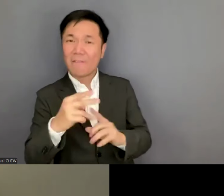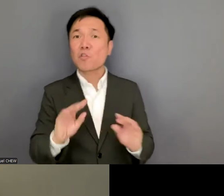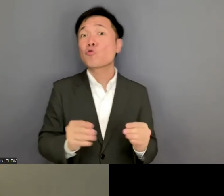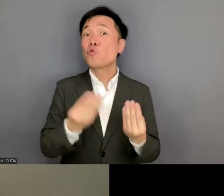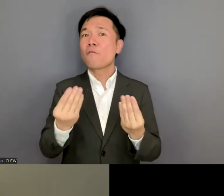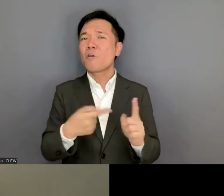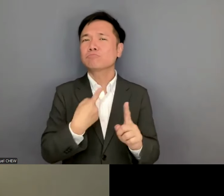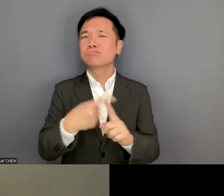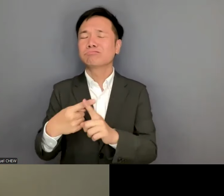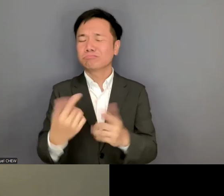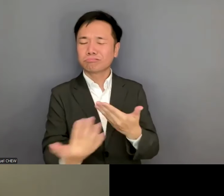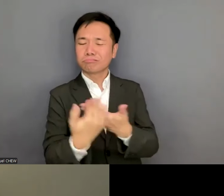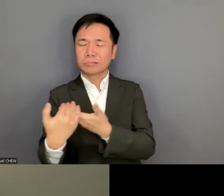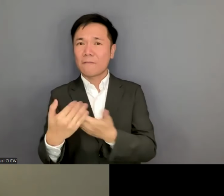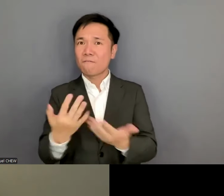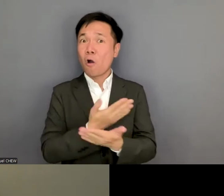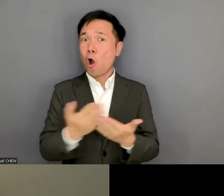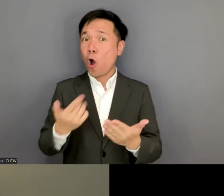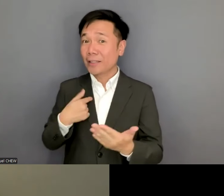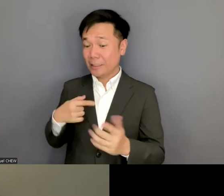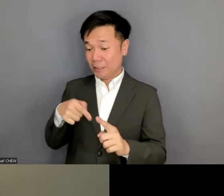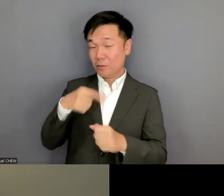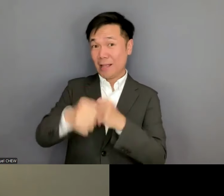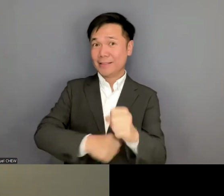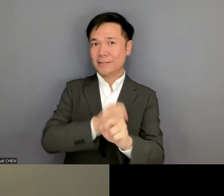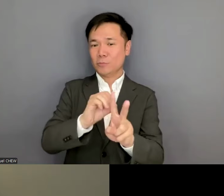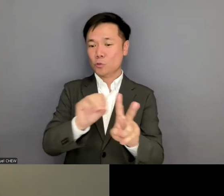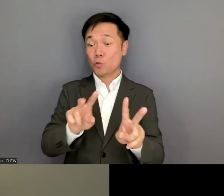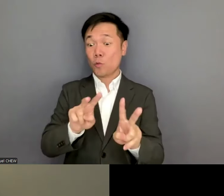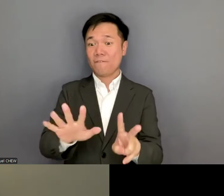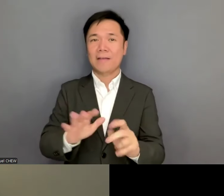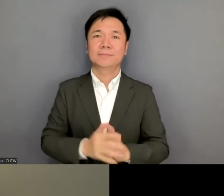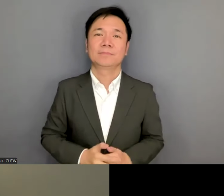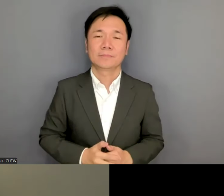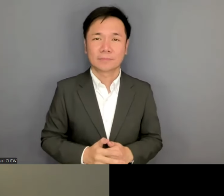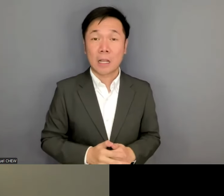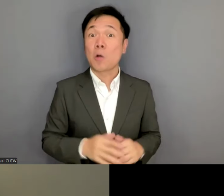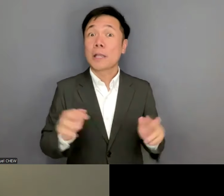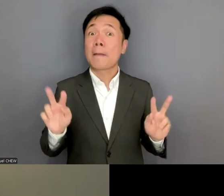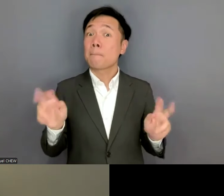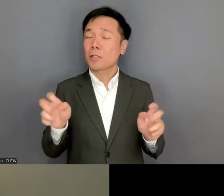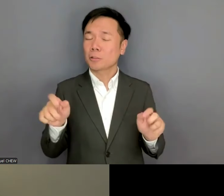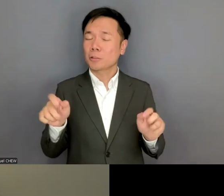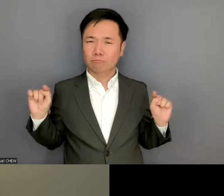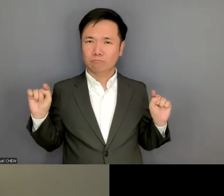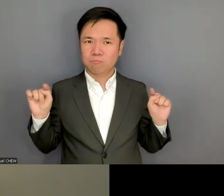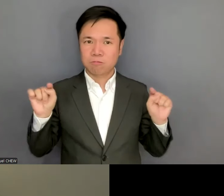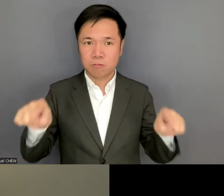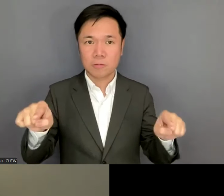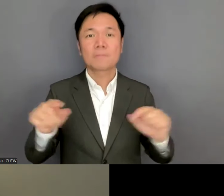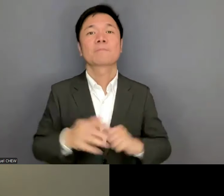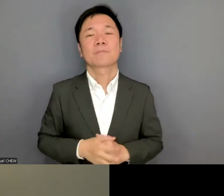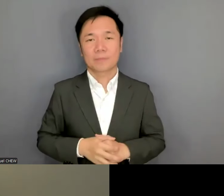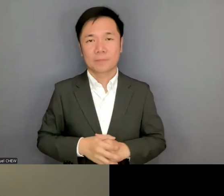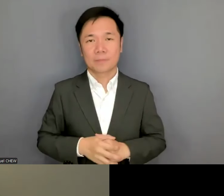sessions of GDS 2025. That's why we are continuing with our twin track approach. We did this